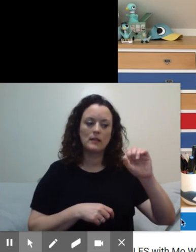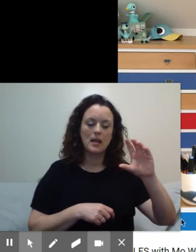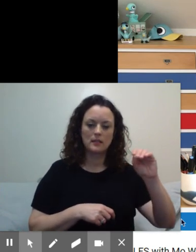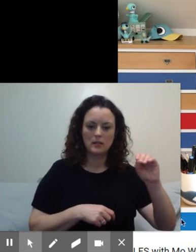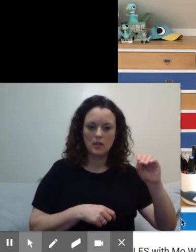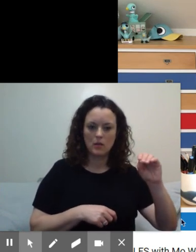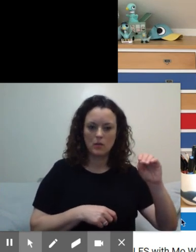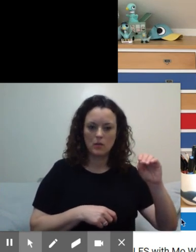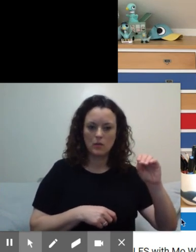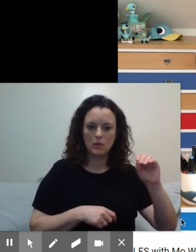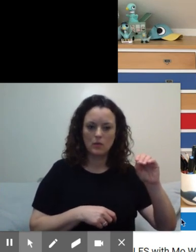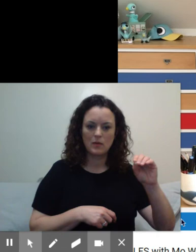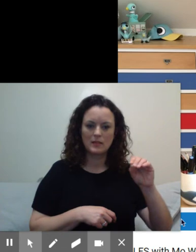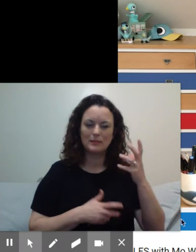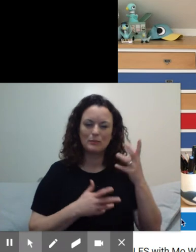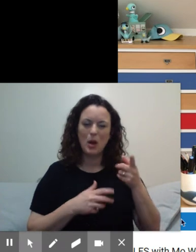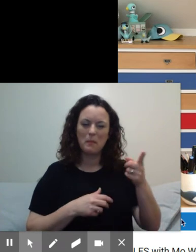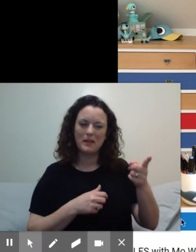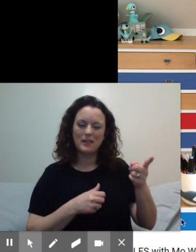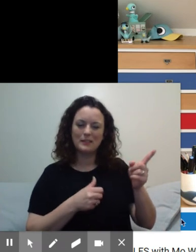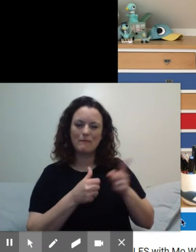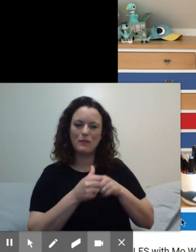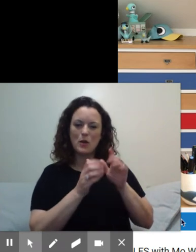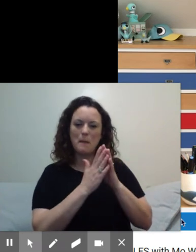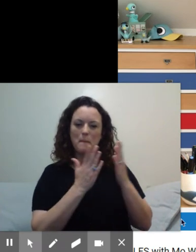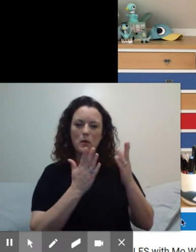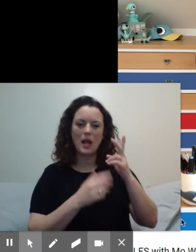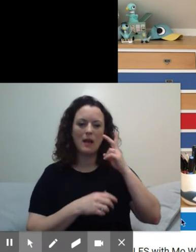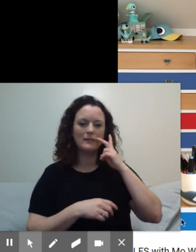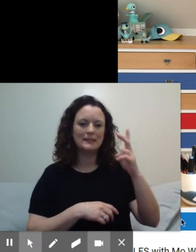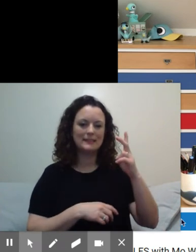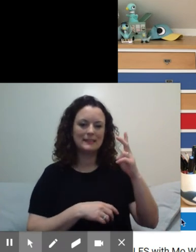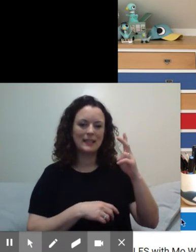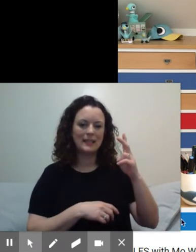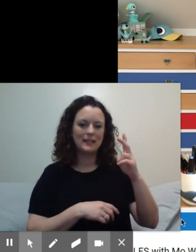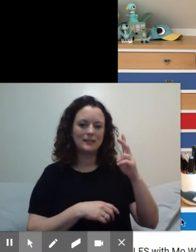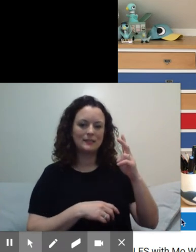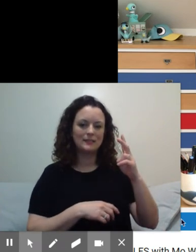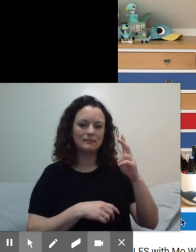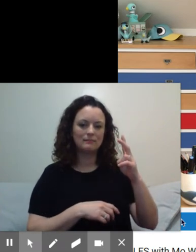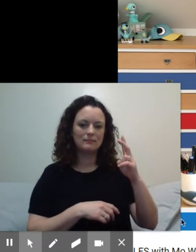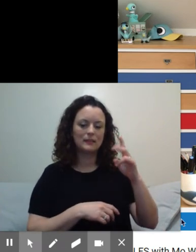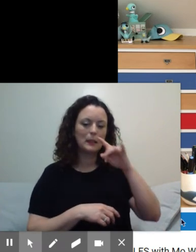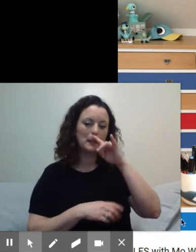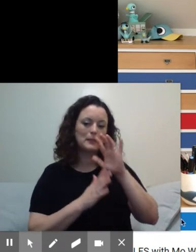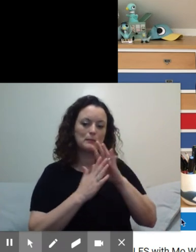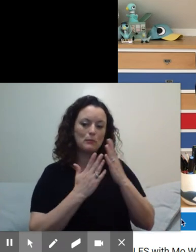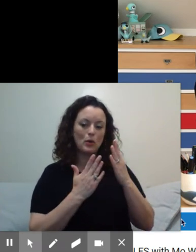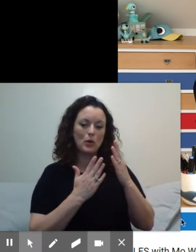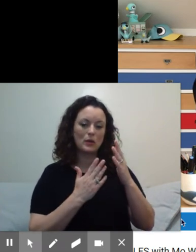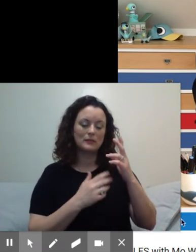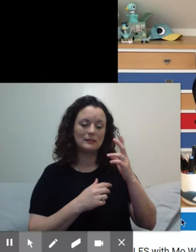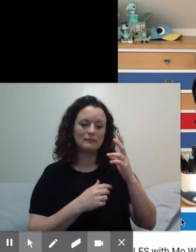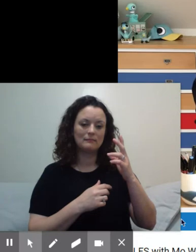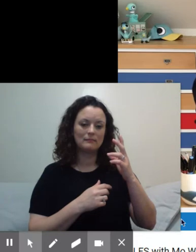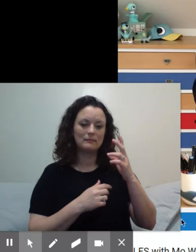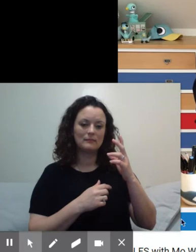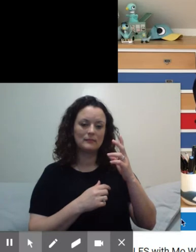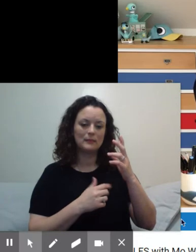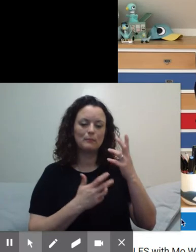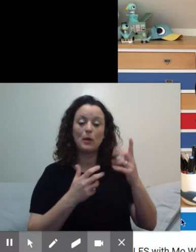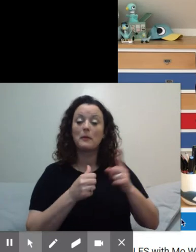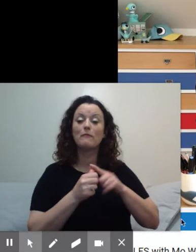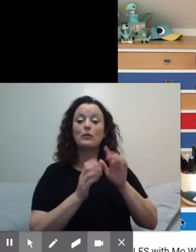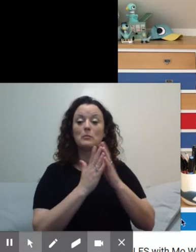is probably the first book I've ever seen for kids with the word fiasco in it as an early reader. And then